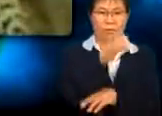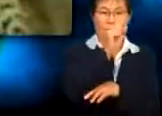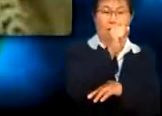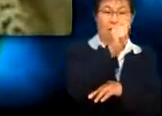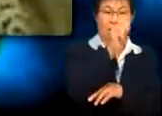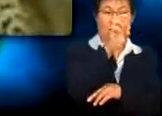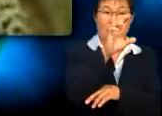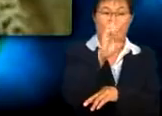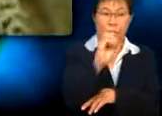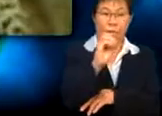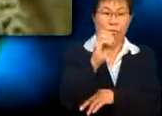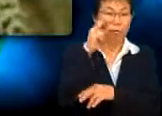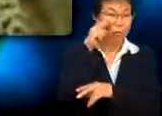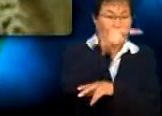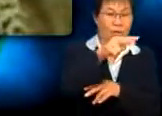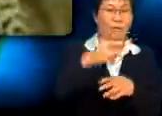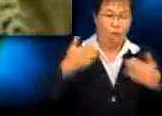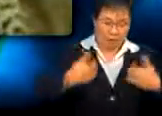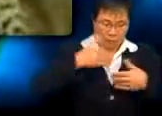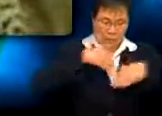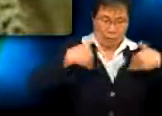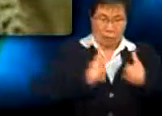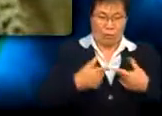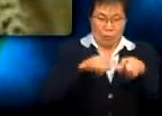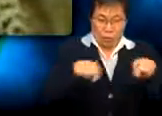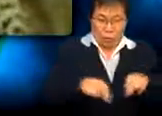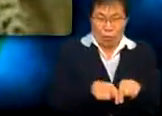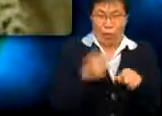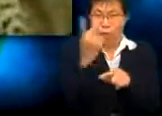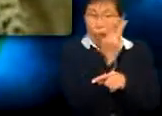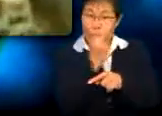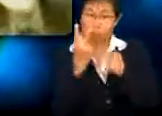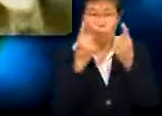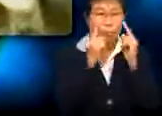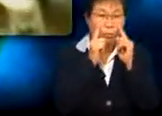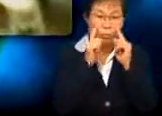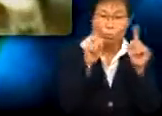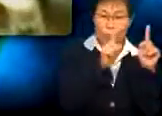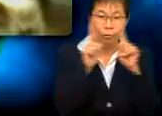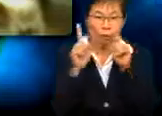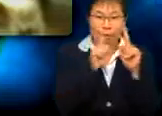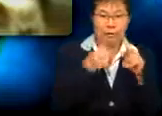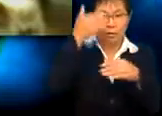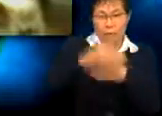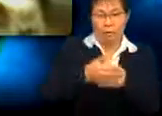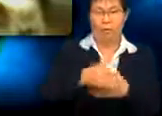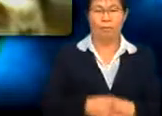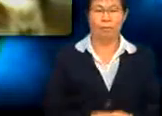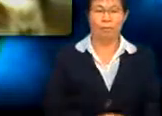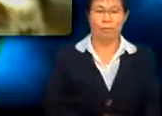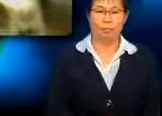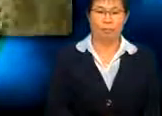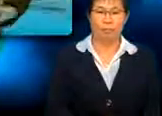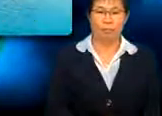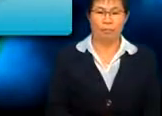Stereoscopic vision is present in animals with the location of both eyes in front of the head.